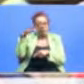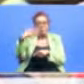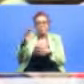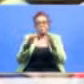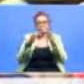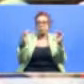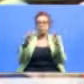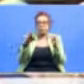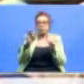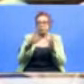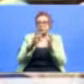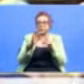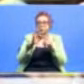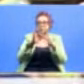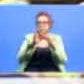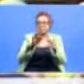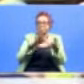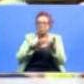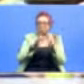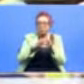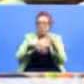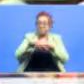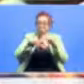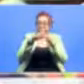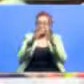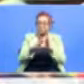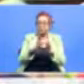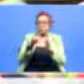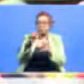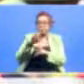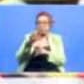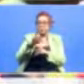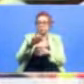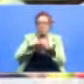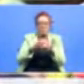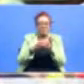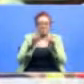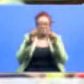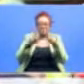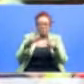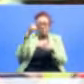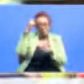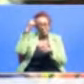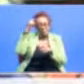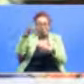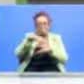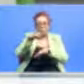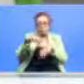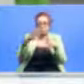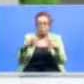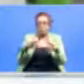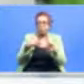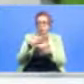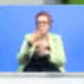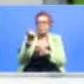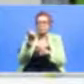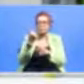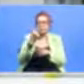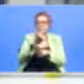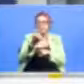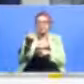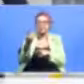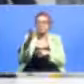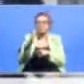league, because I think the players are coming from the league. So we need to be like, hey, remember the national team needs to be like our best. Each and every person who normally